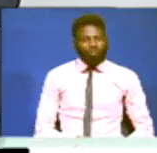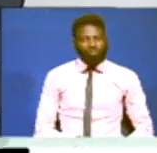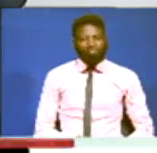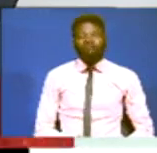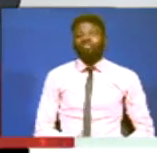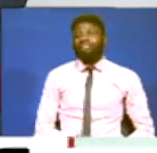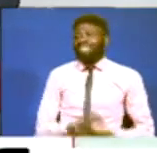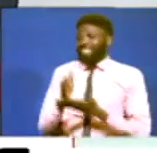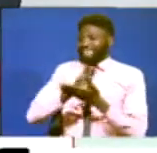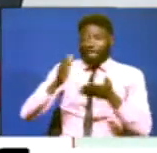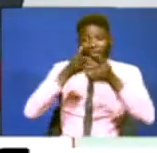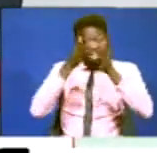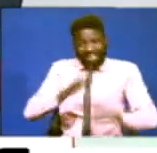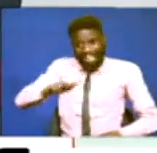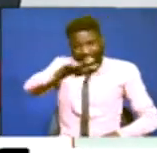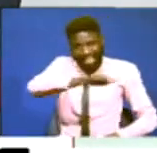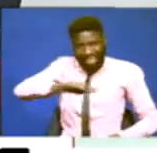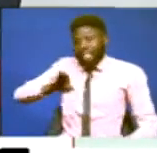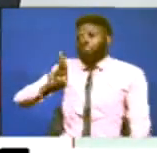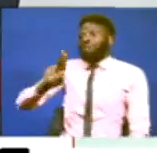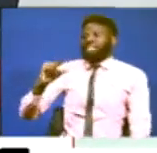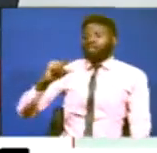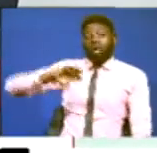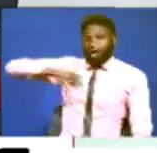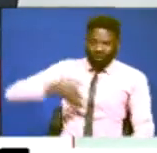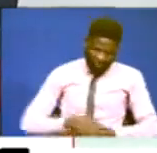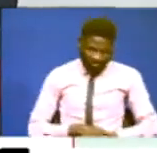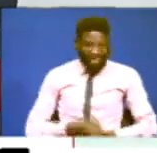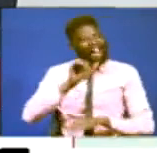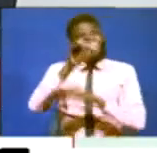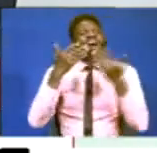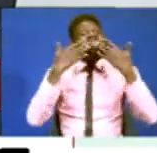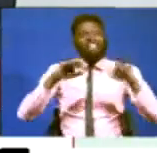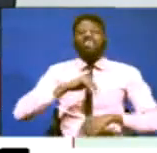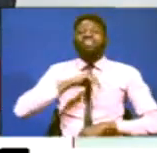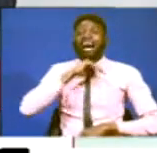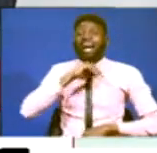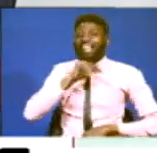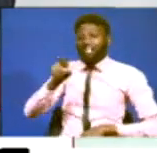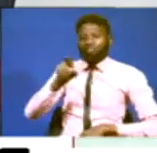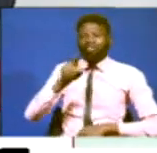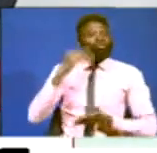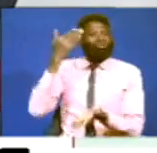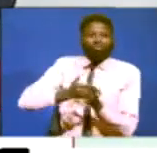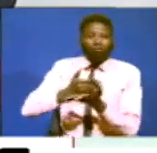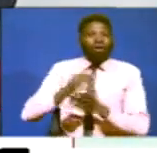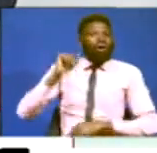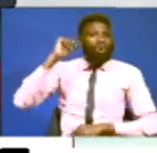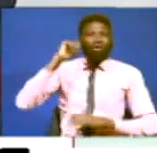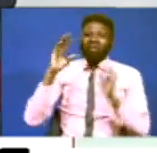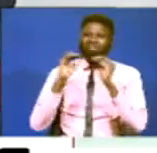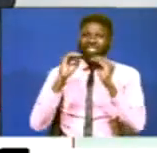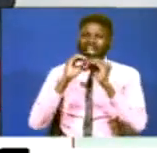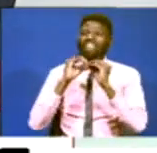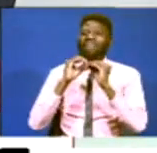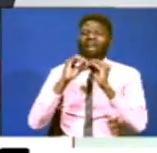Section of the clergy from Uasin Gishu County has called on Azimio leader Raila Odinga to stop political rallies aimed at discrediting the government and instead